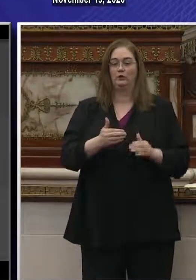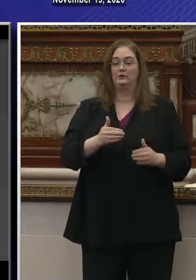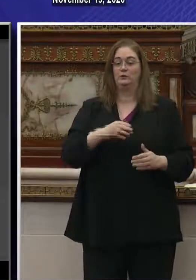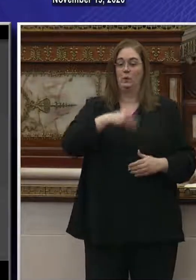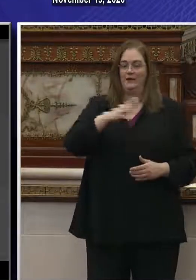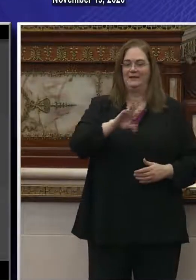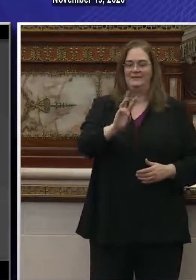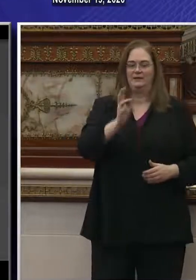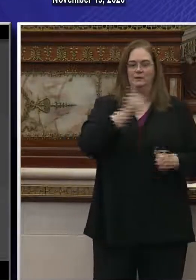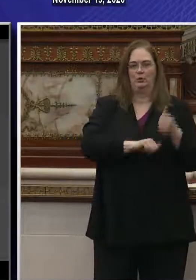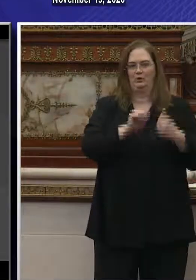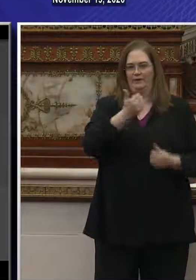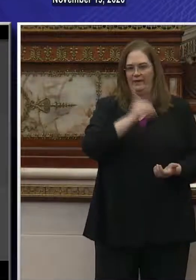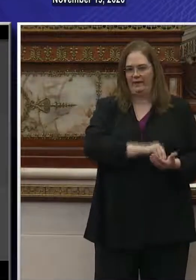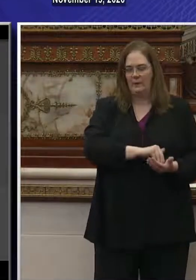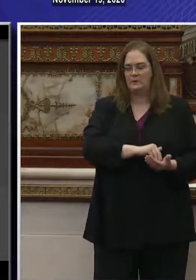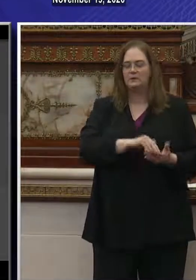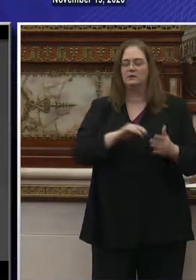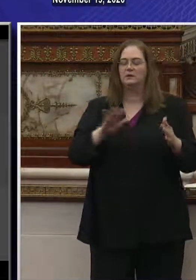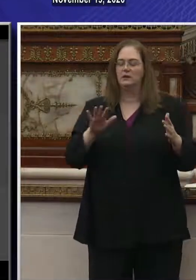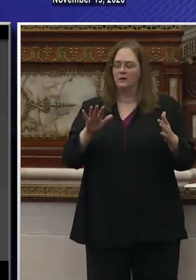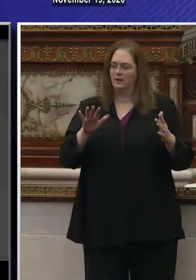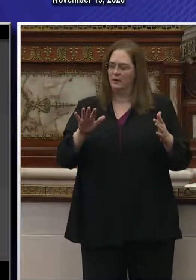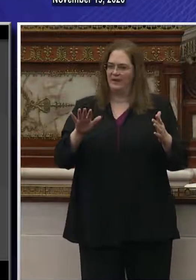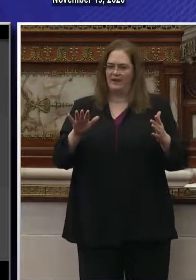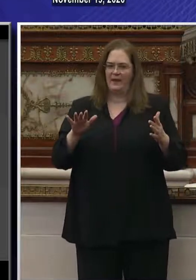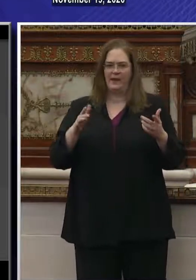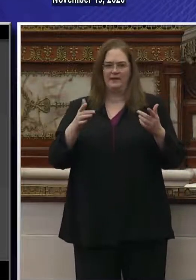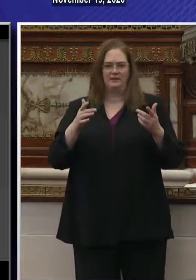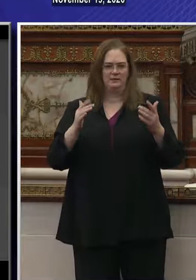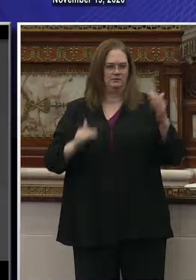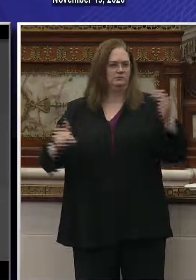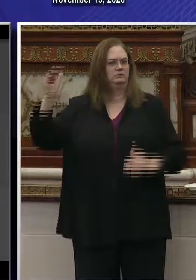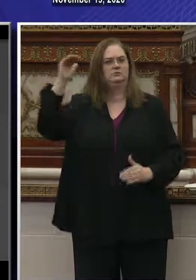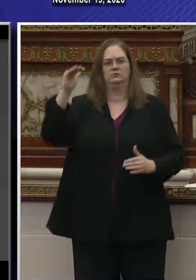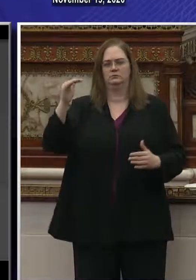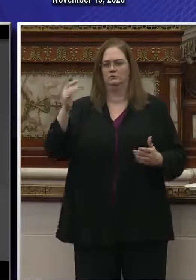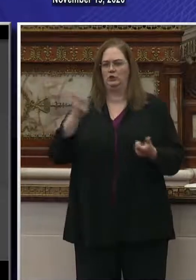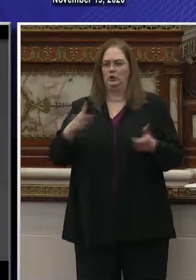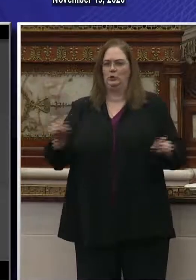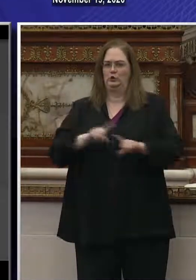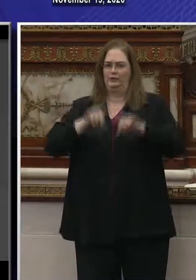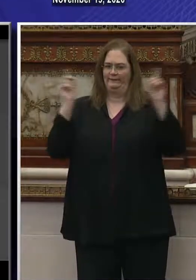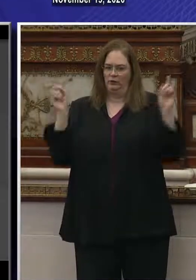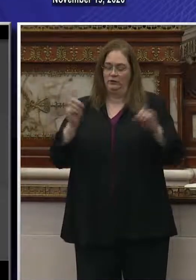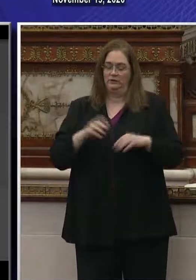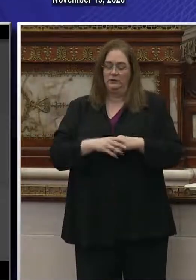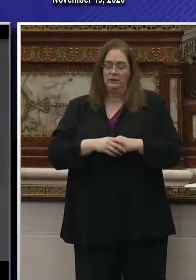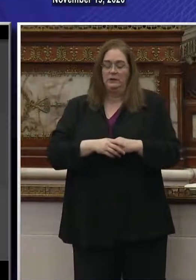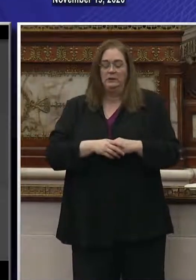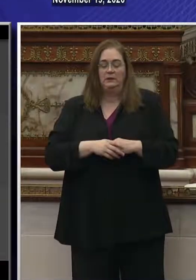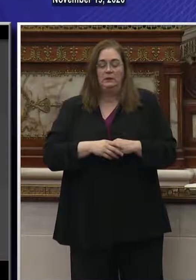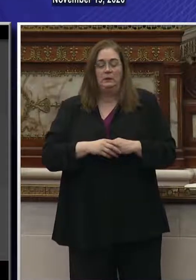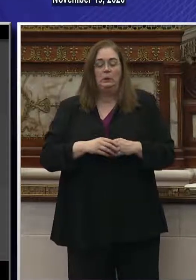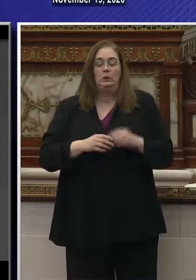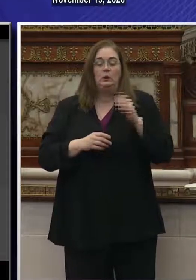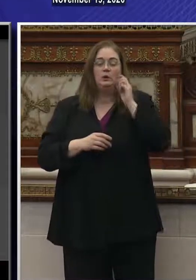10,000. And so those are stark differences. What we have